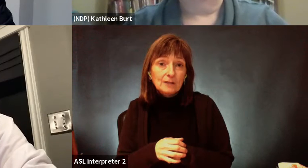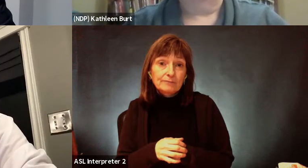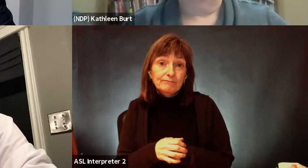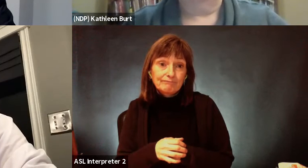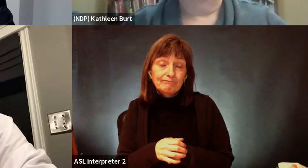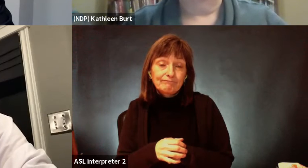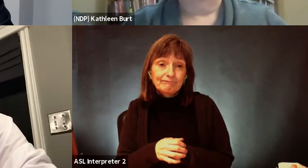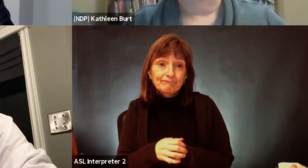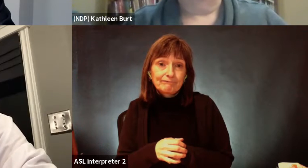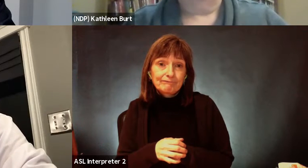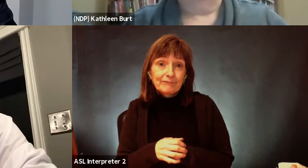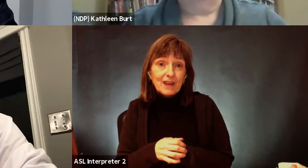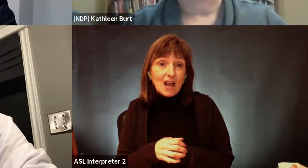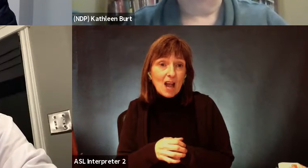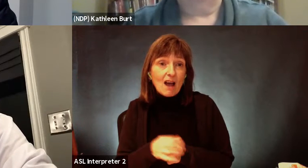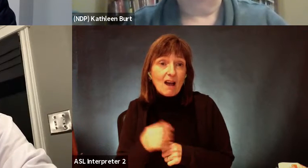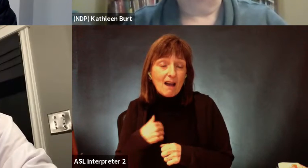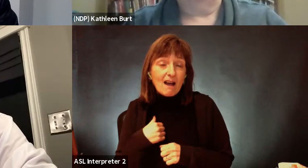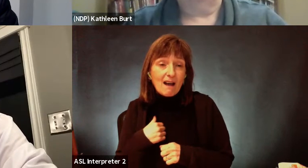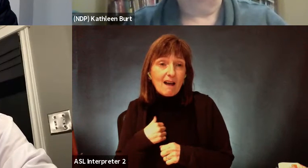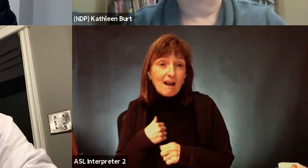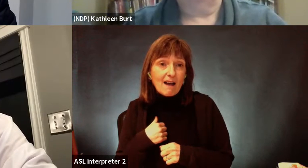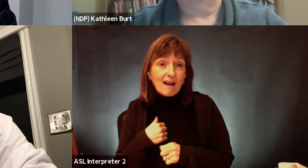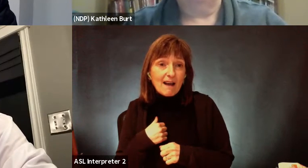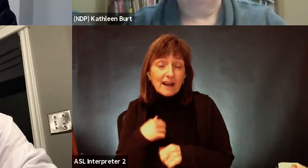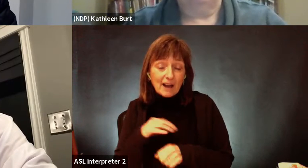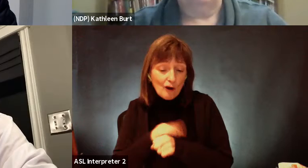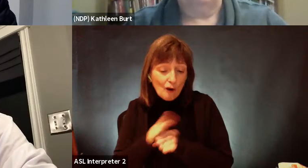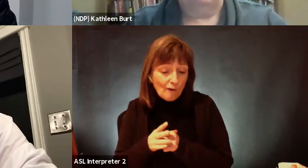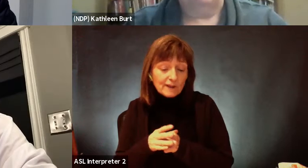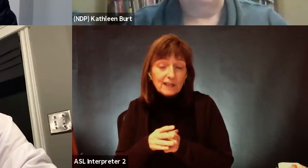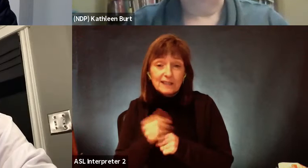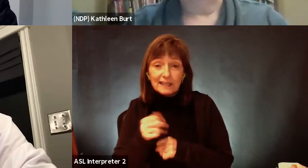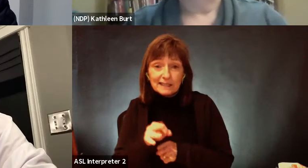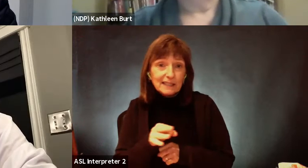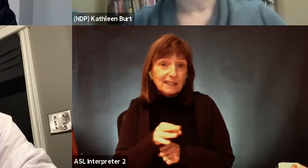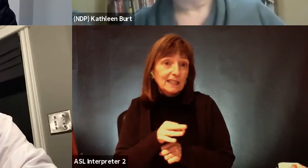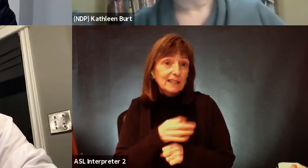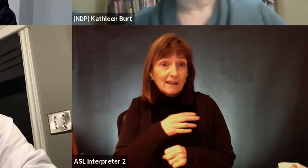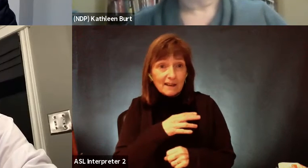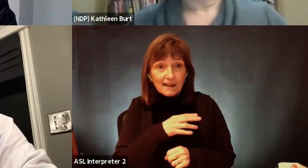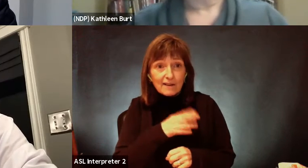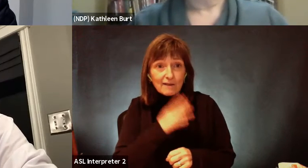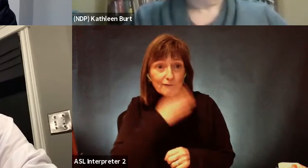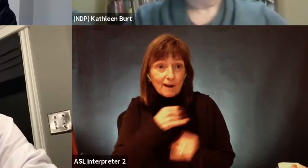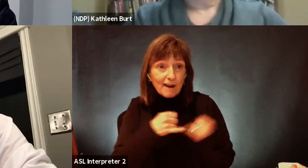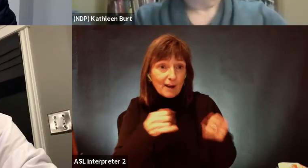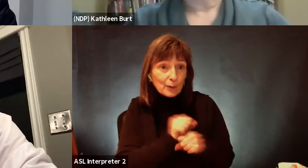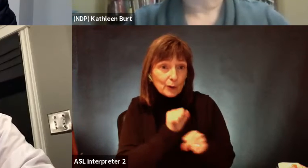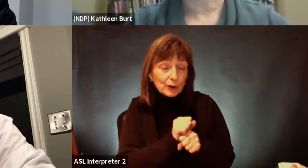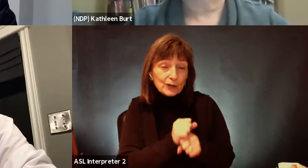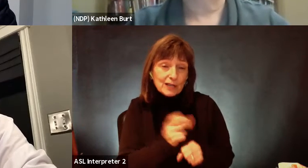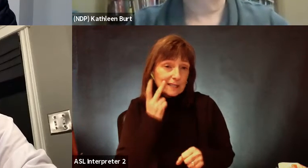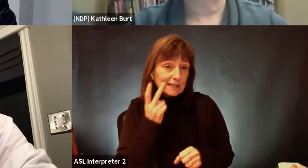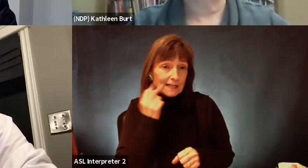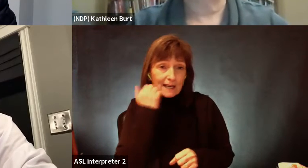about these issues and challenges around COVID-19 and frontline workers every single day. As I